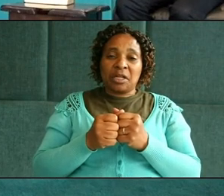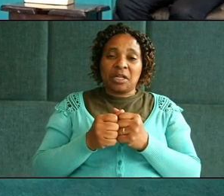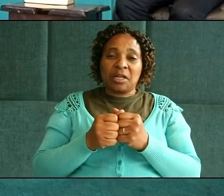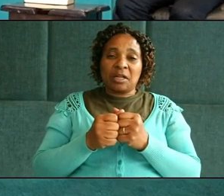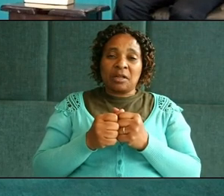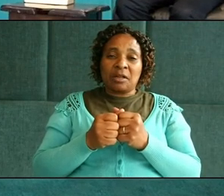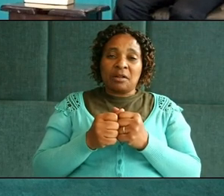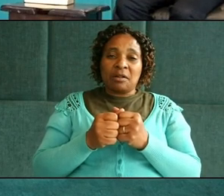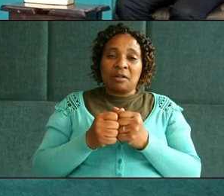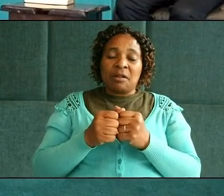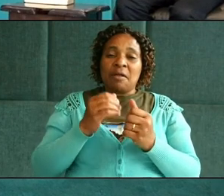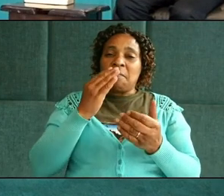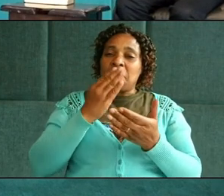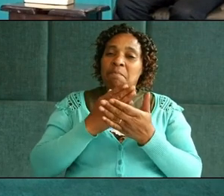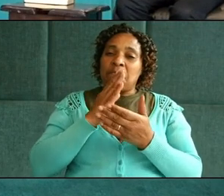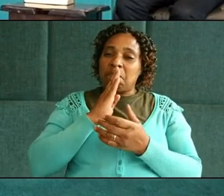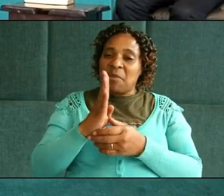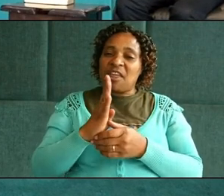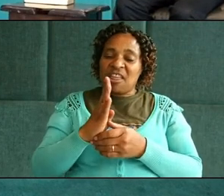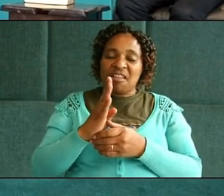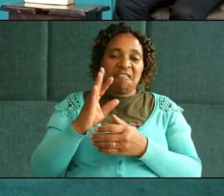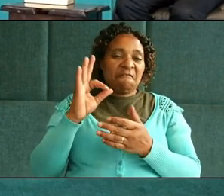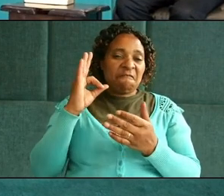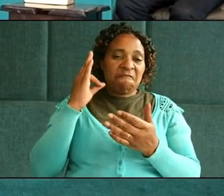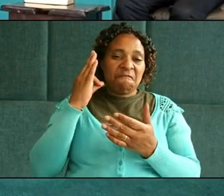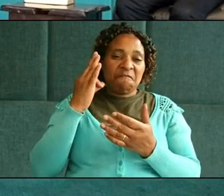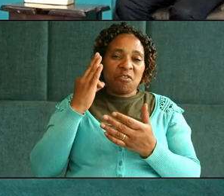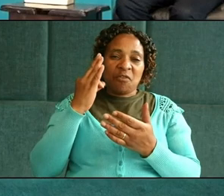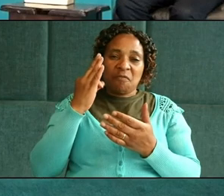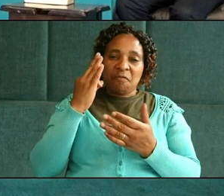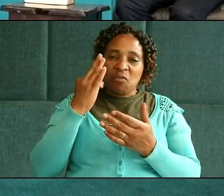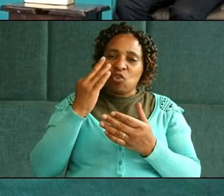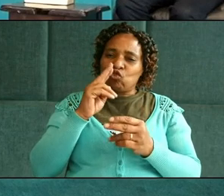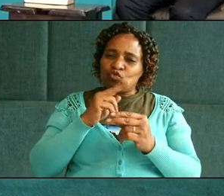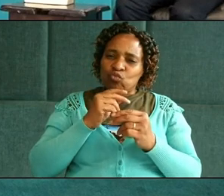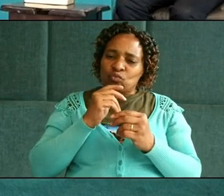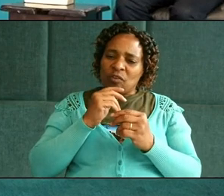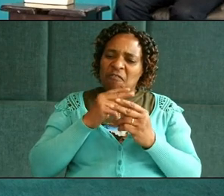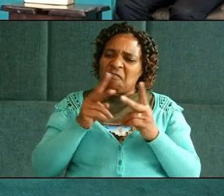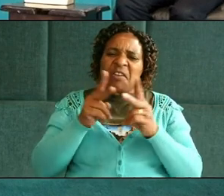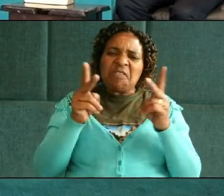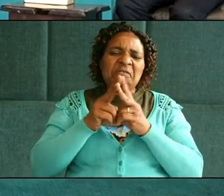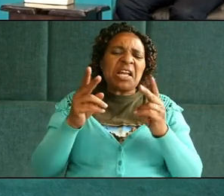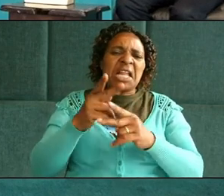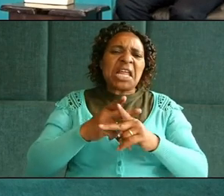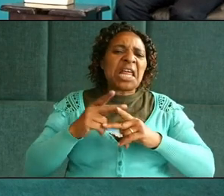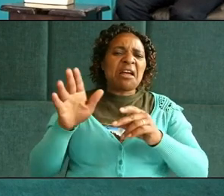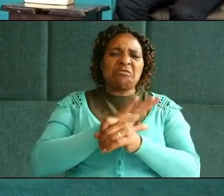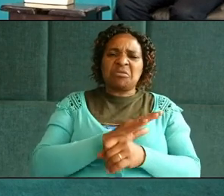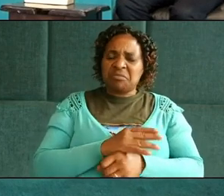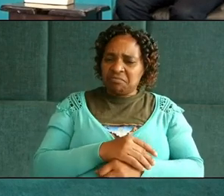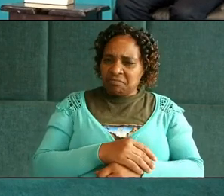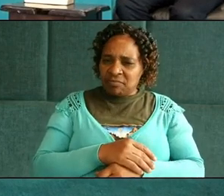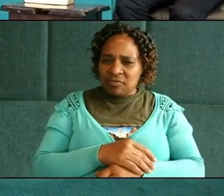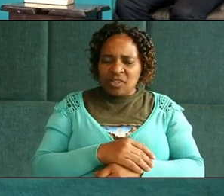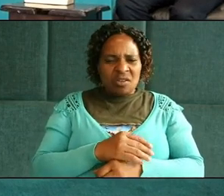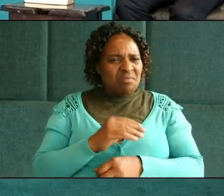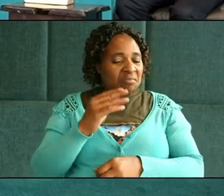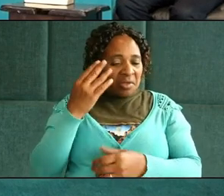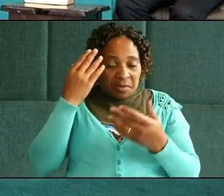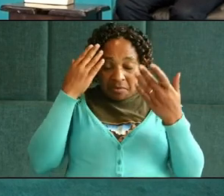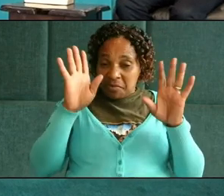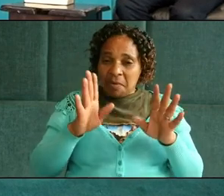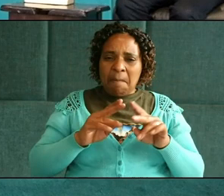You can be too careful. You can't be too careful. I don't know. You can be careful. You can also be